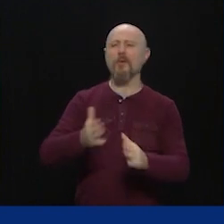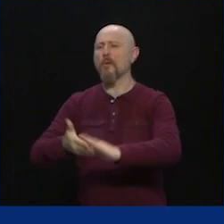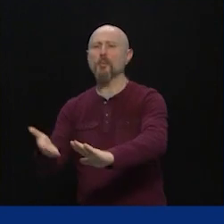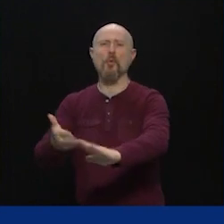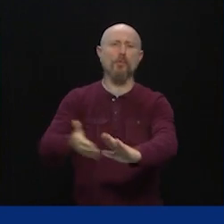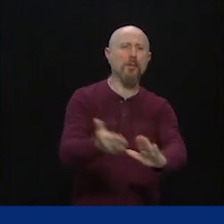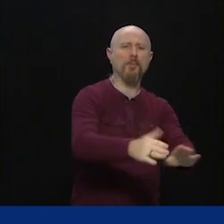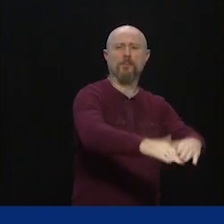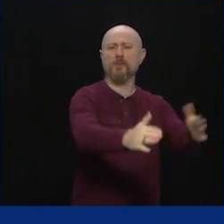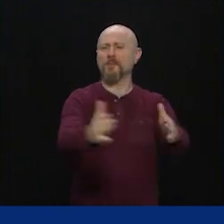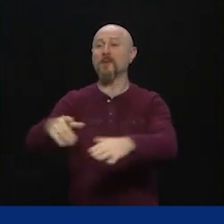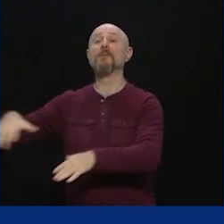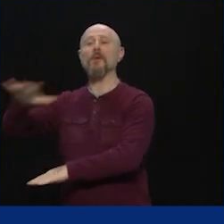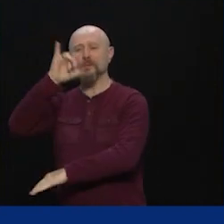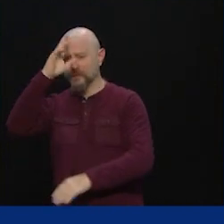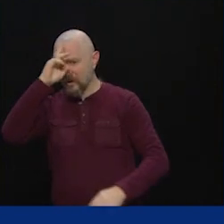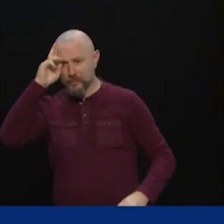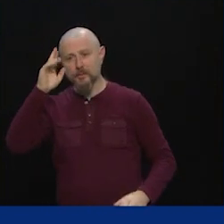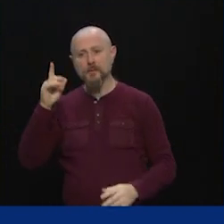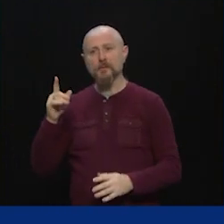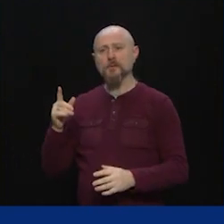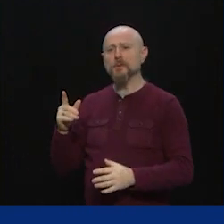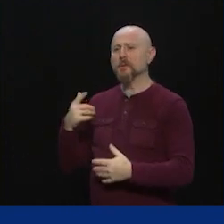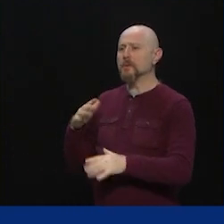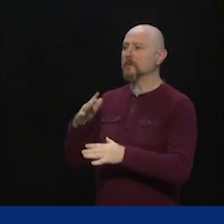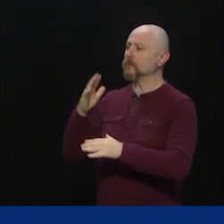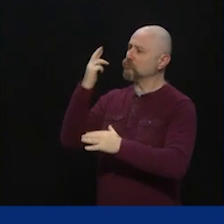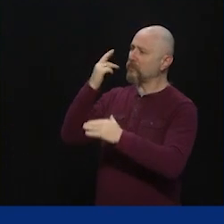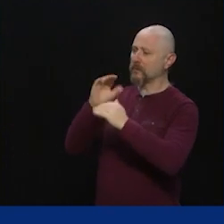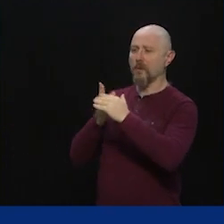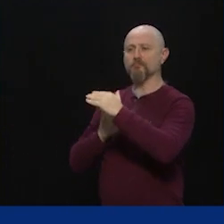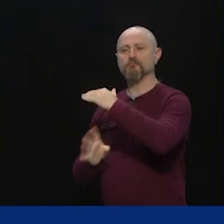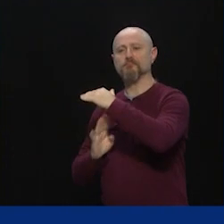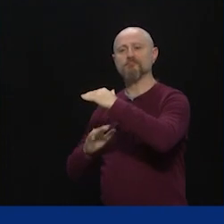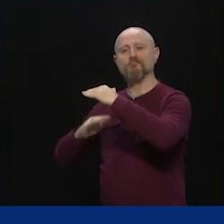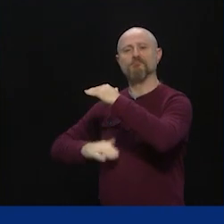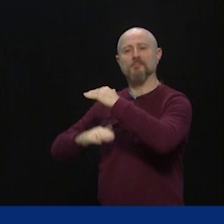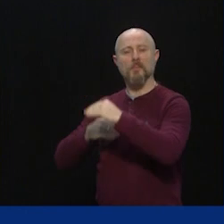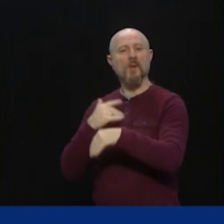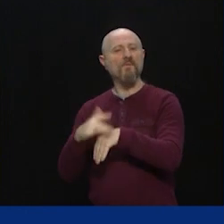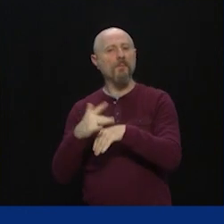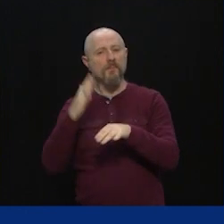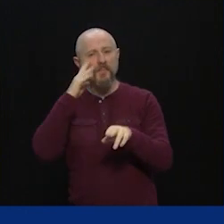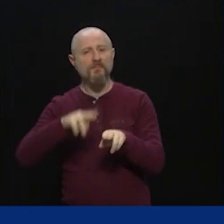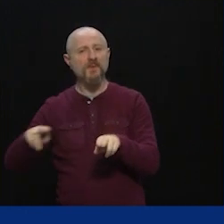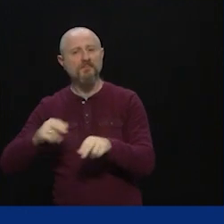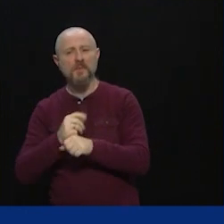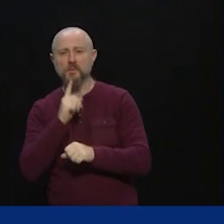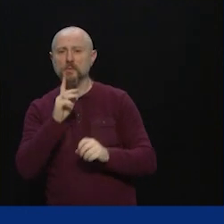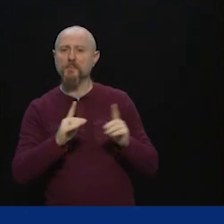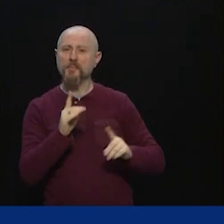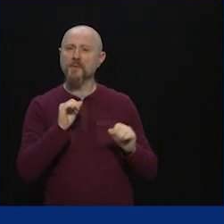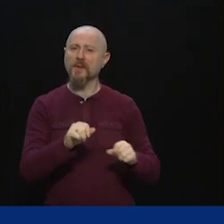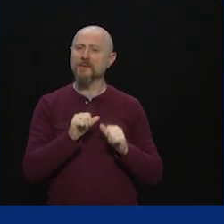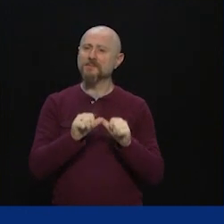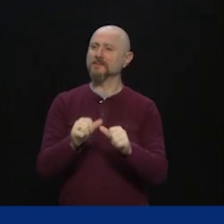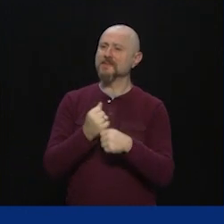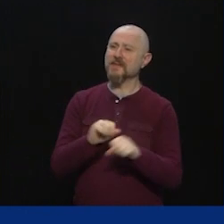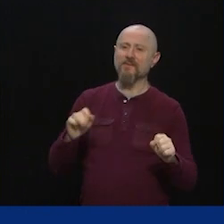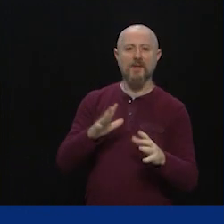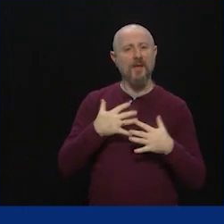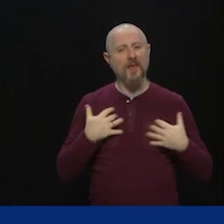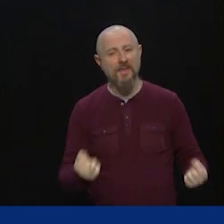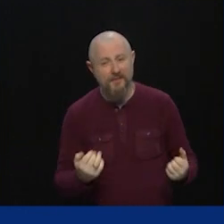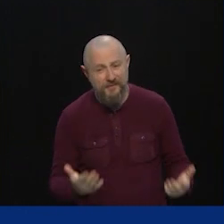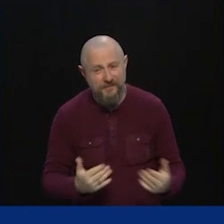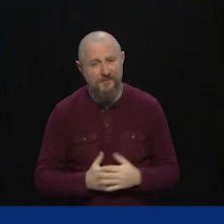at a reasonable capacity and our loved ones safe and healthy. I'm confident we're going to get there, because we have strong